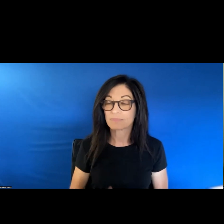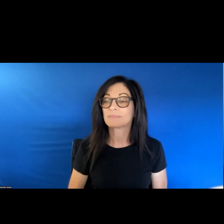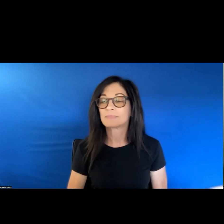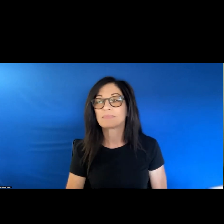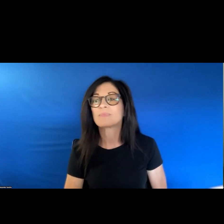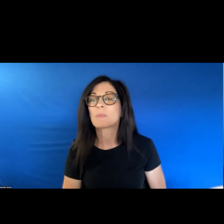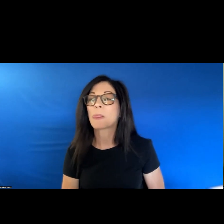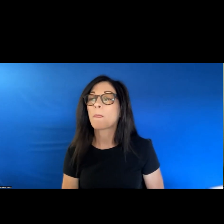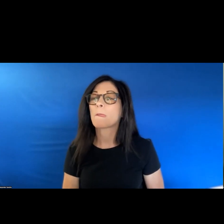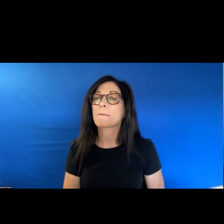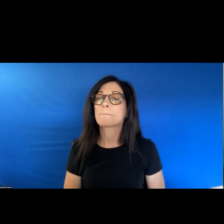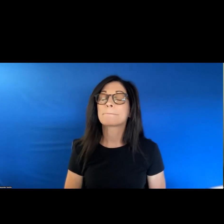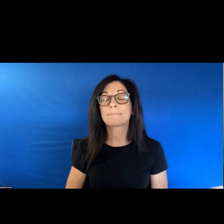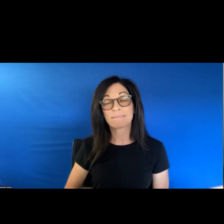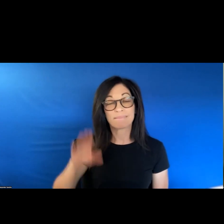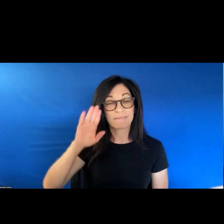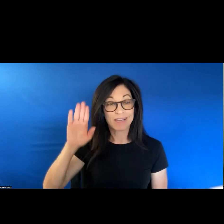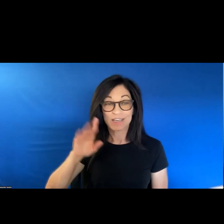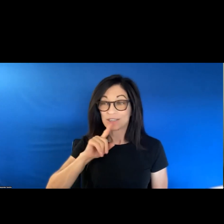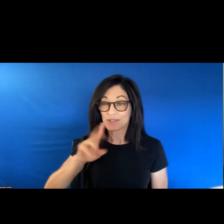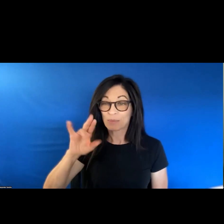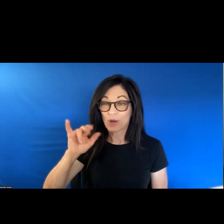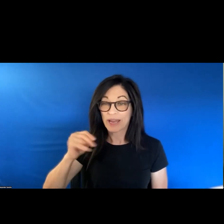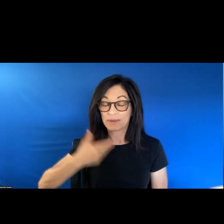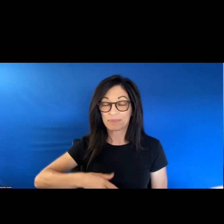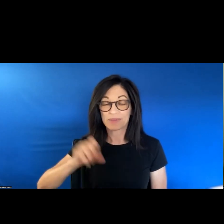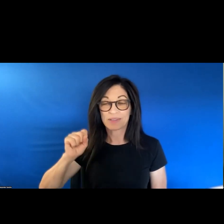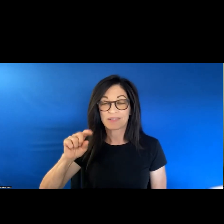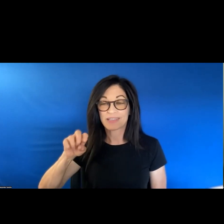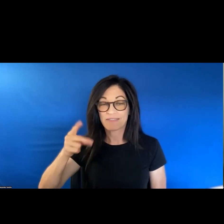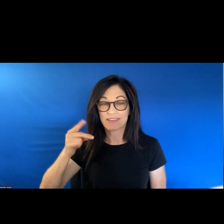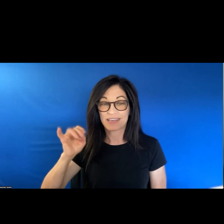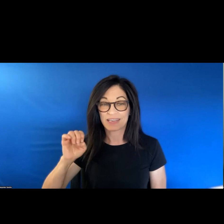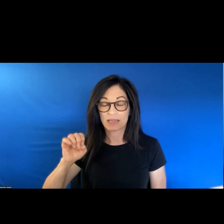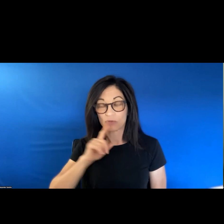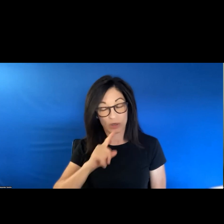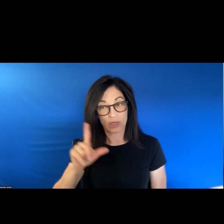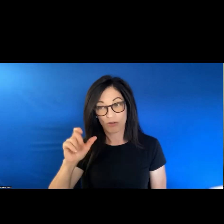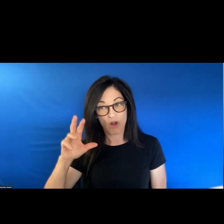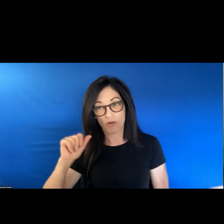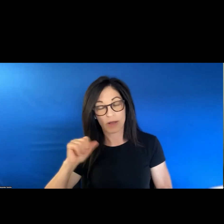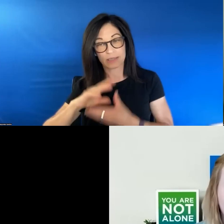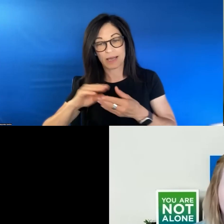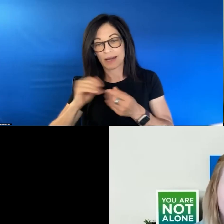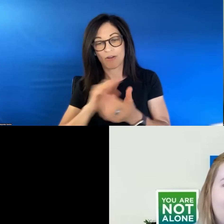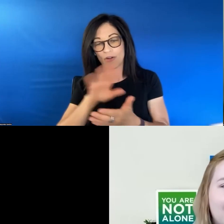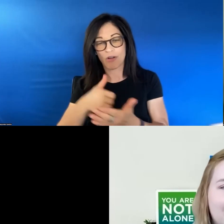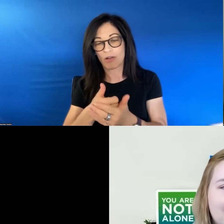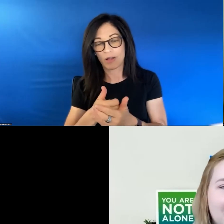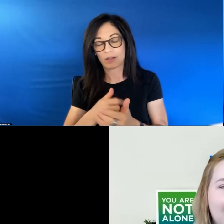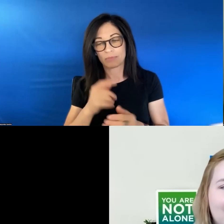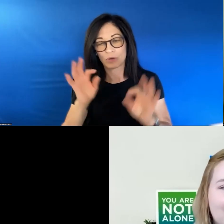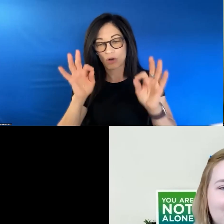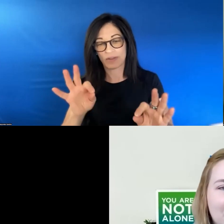Sure, Brian, this is Stephanie. I think Laura really said it all. I mean, none of us could do this